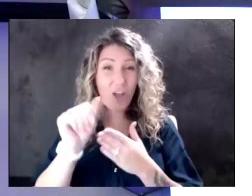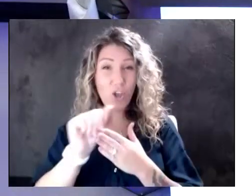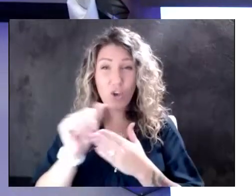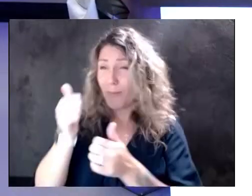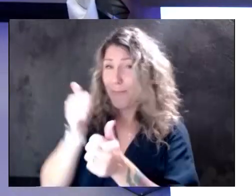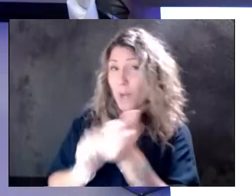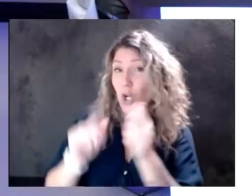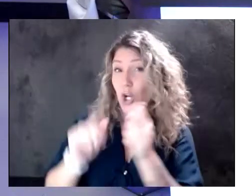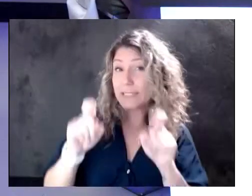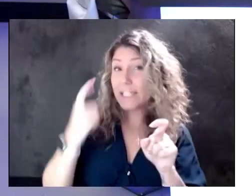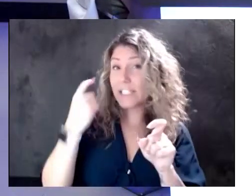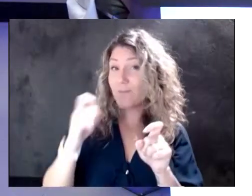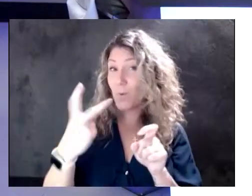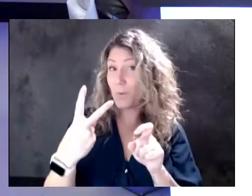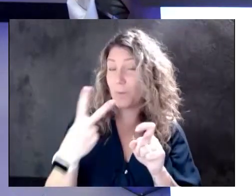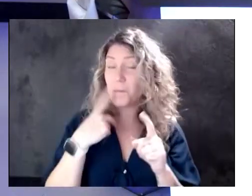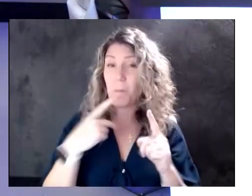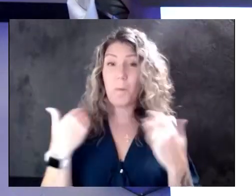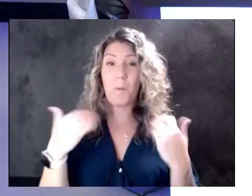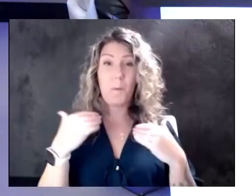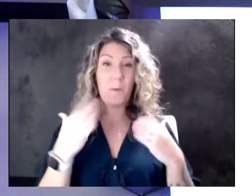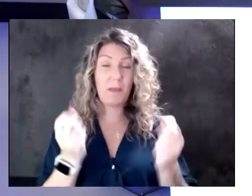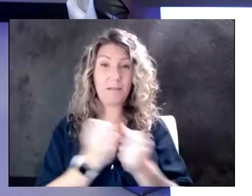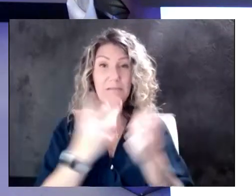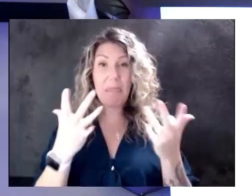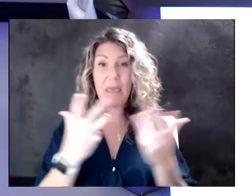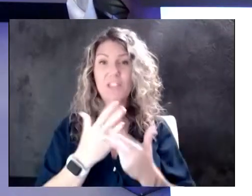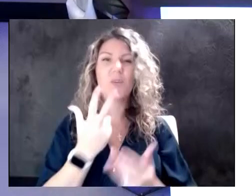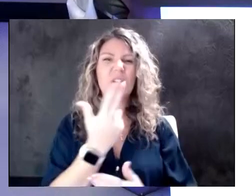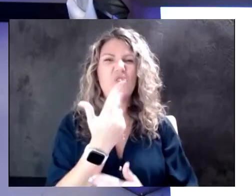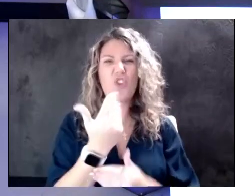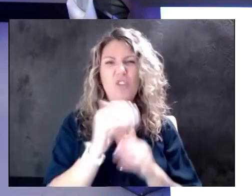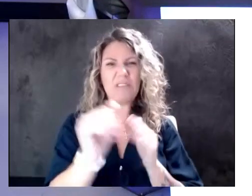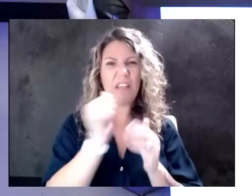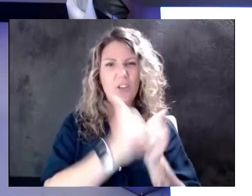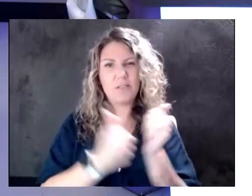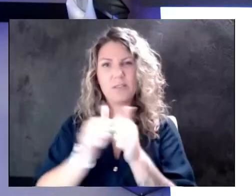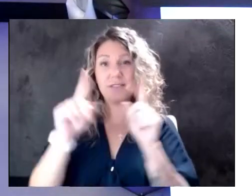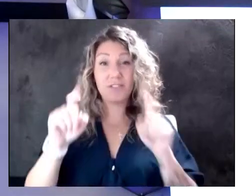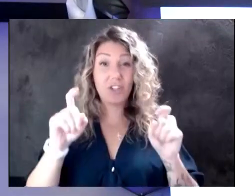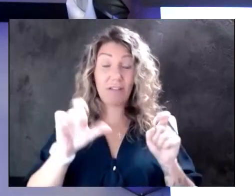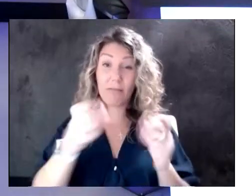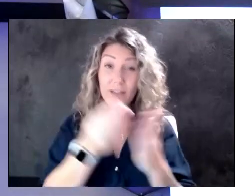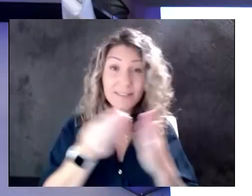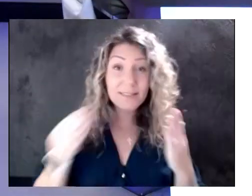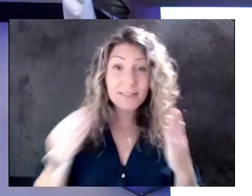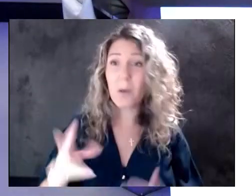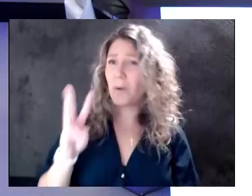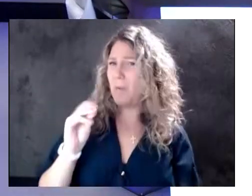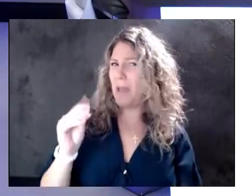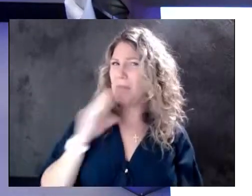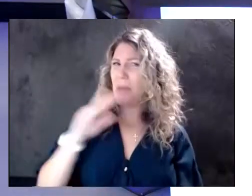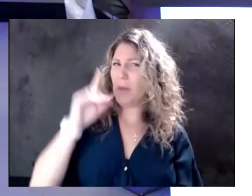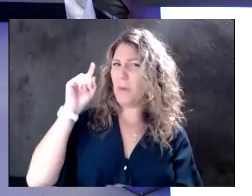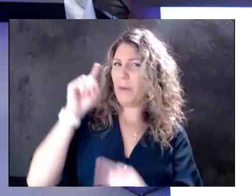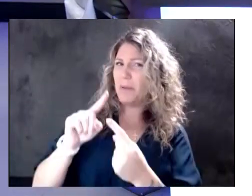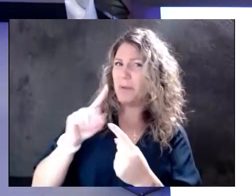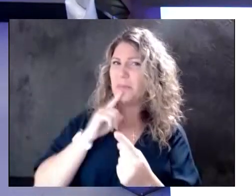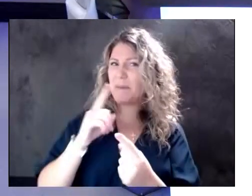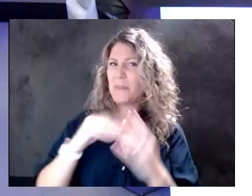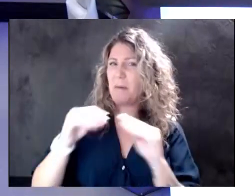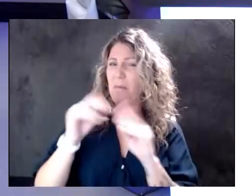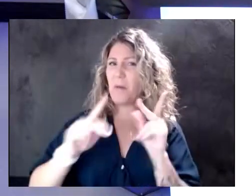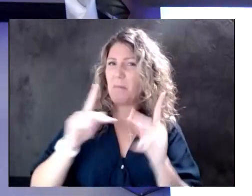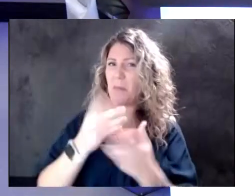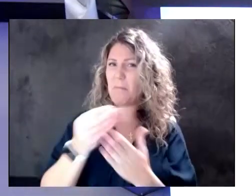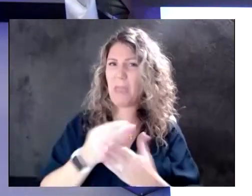Yeah. So this ends up being, $13 a test. Wow, yeah. So that's expensive. Maybe it'll come down. I was a little surprised. Is more people buy them? Maybe. How long have these been out?